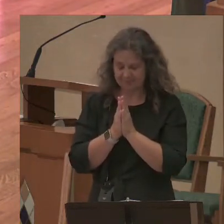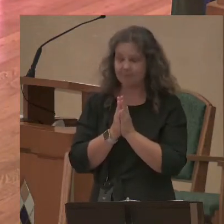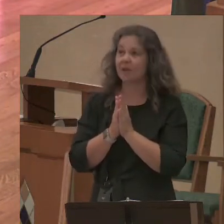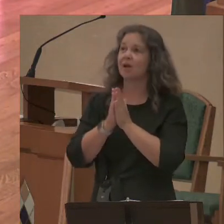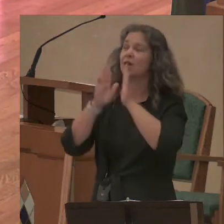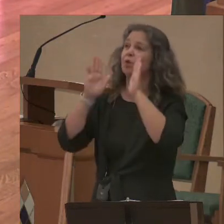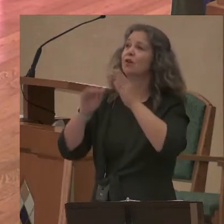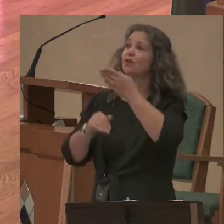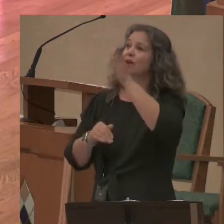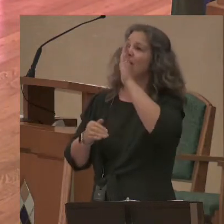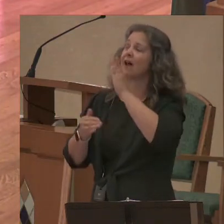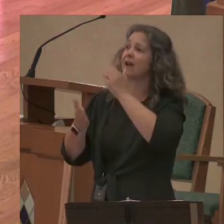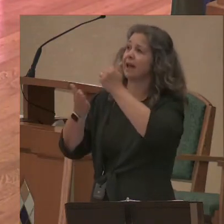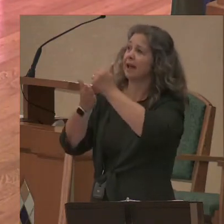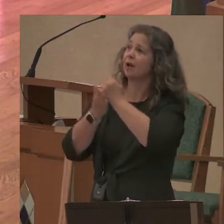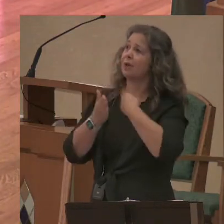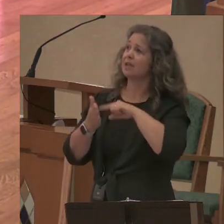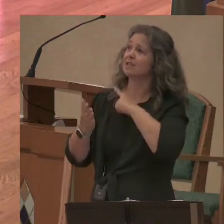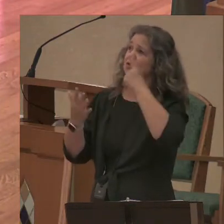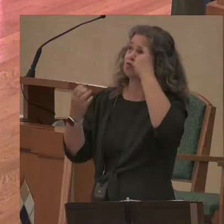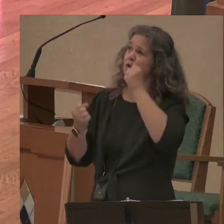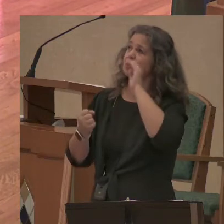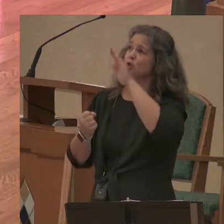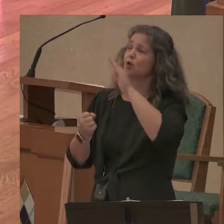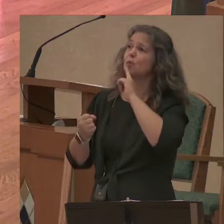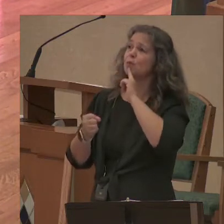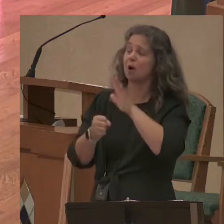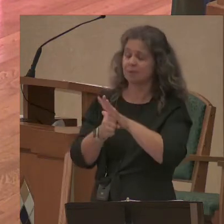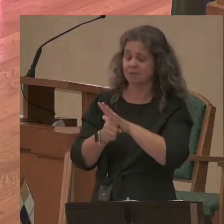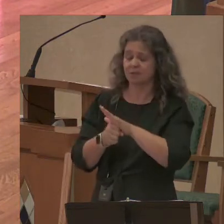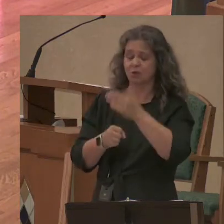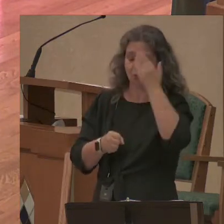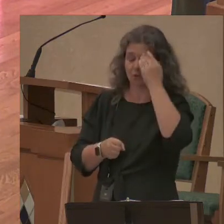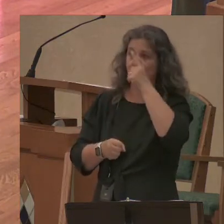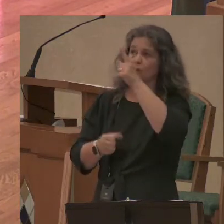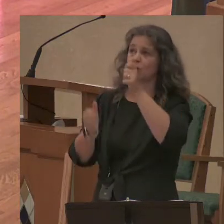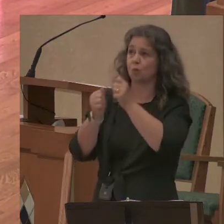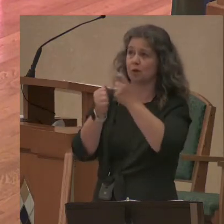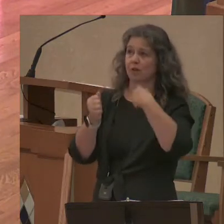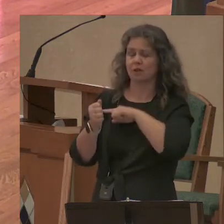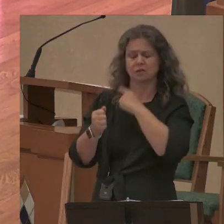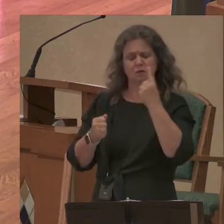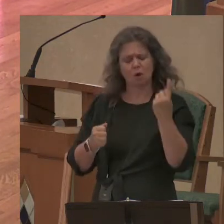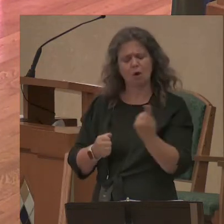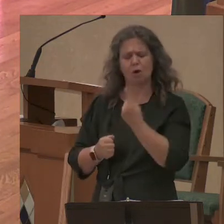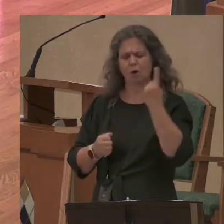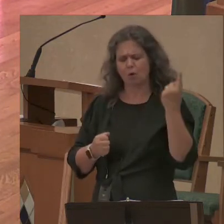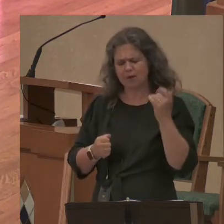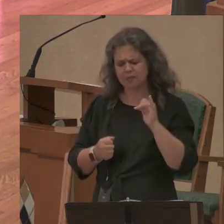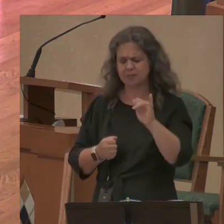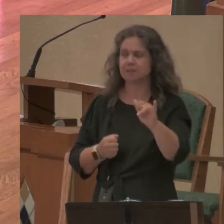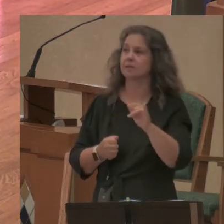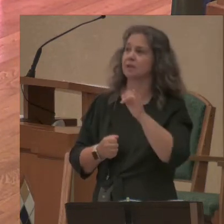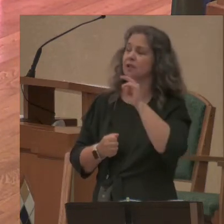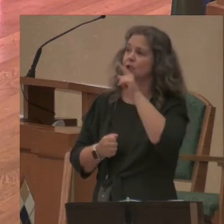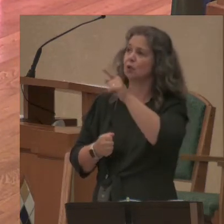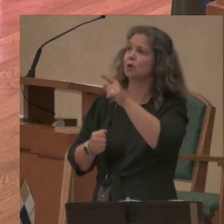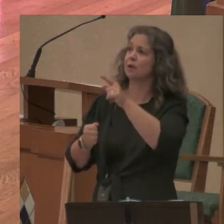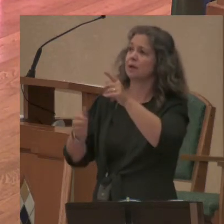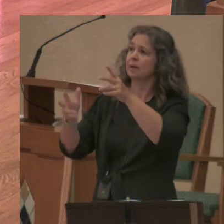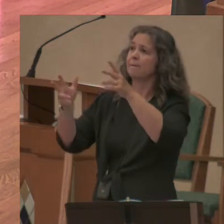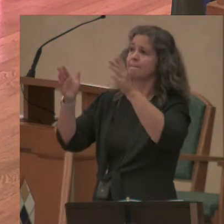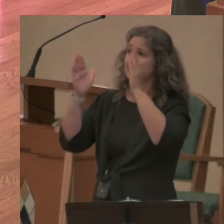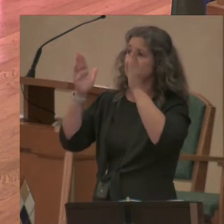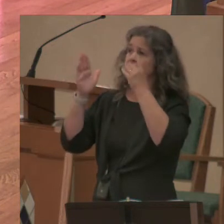Gracious God, help us trust your promise that you are with us always, that you hear us, and that you speak to us through